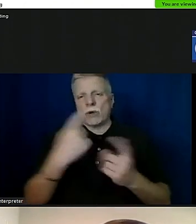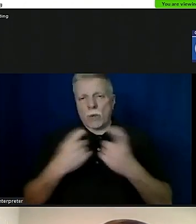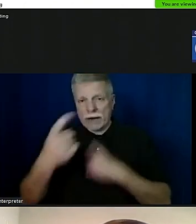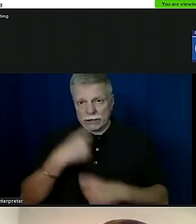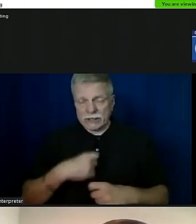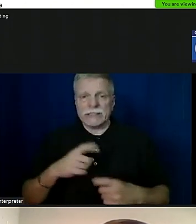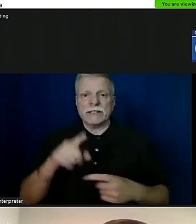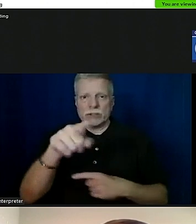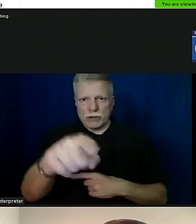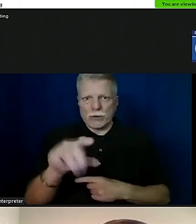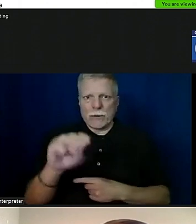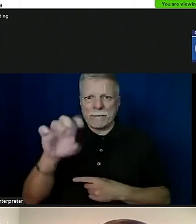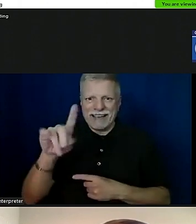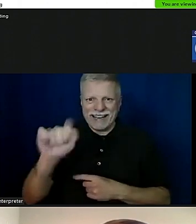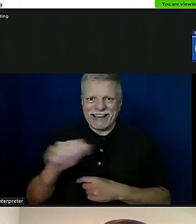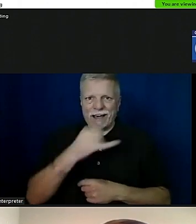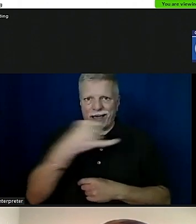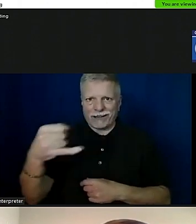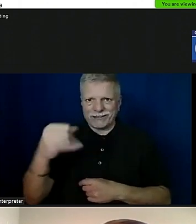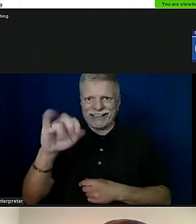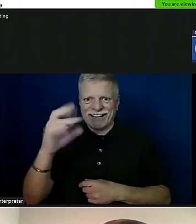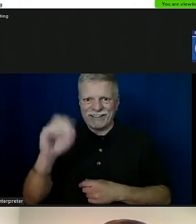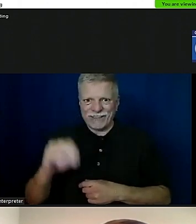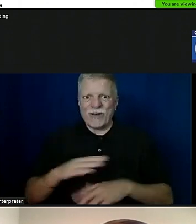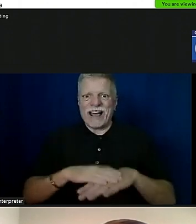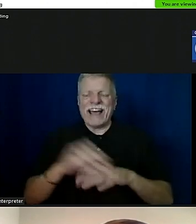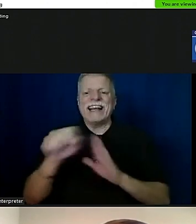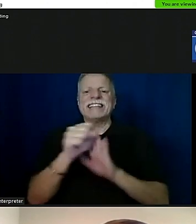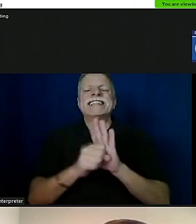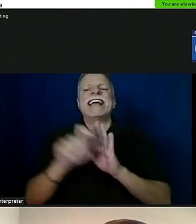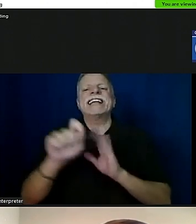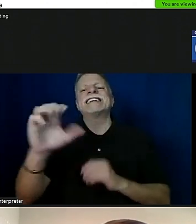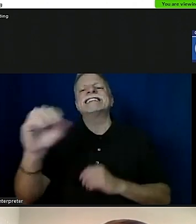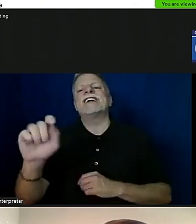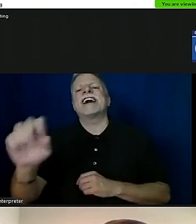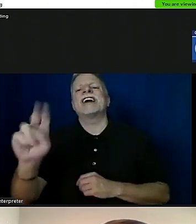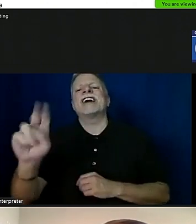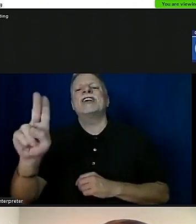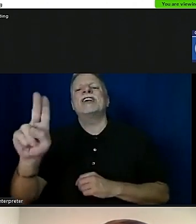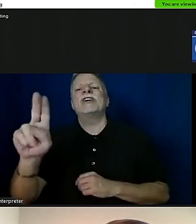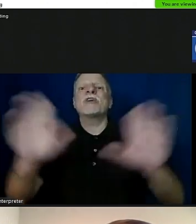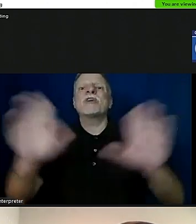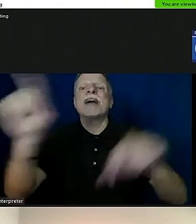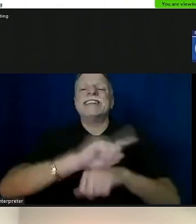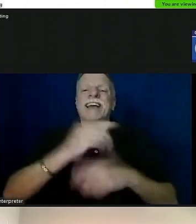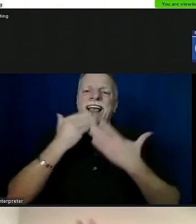media_info@state.co.us. And with that, have a great rest of your day. Thank you.